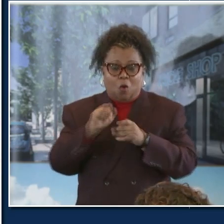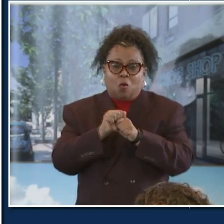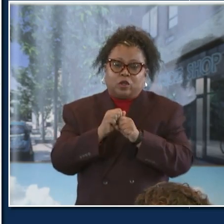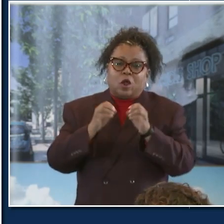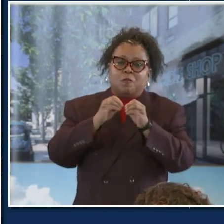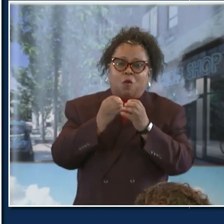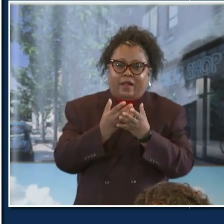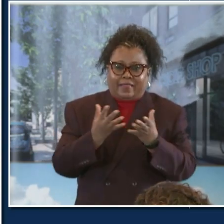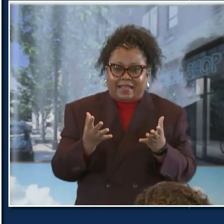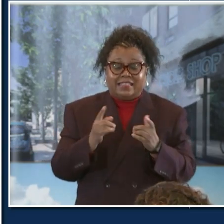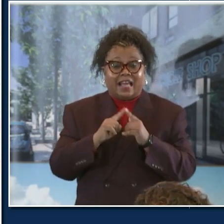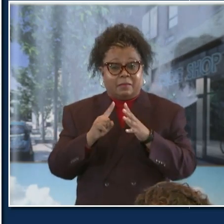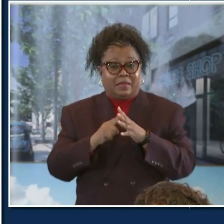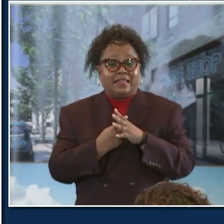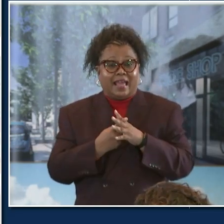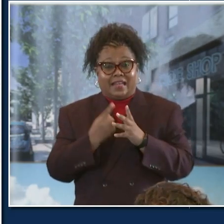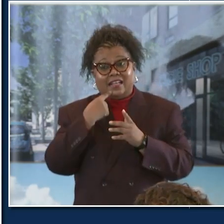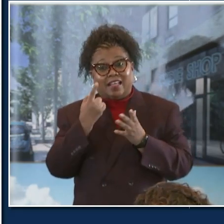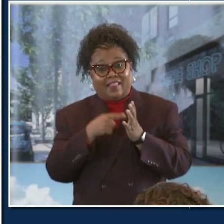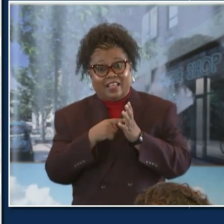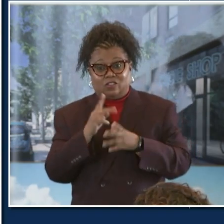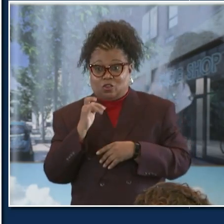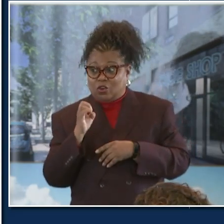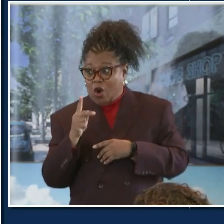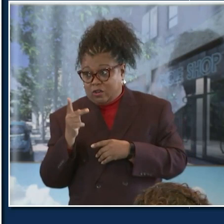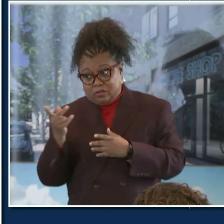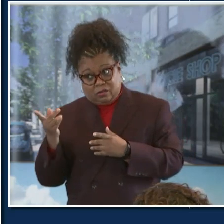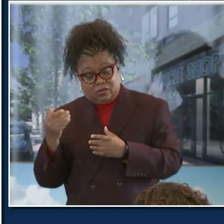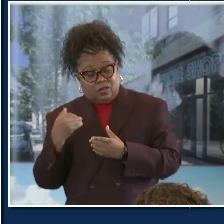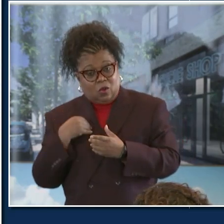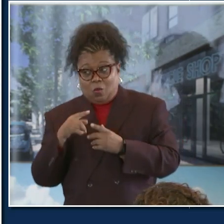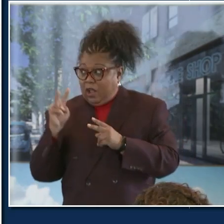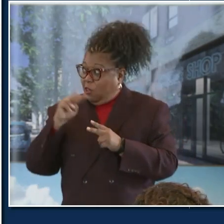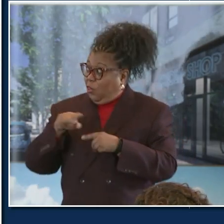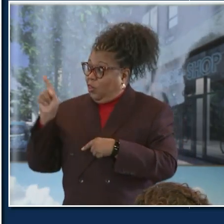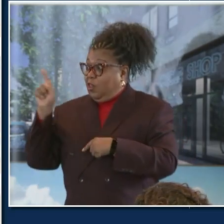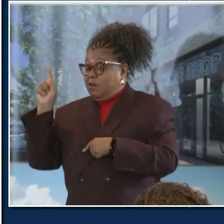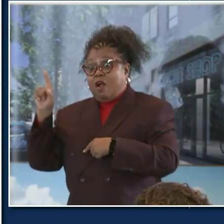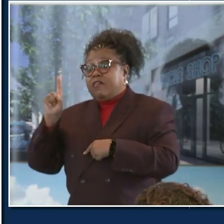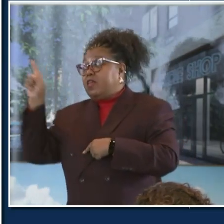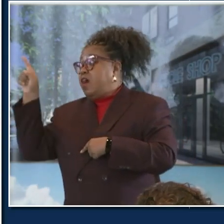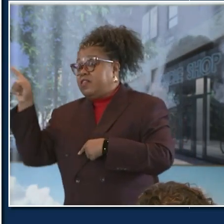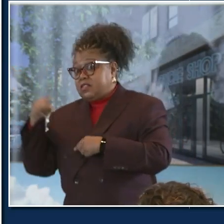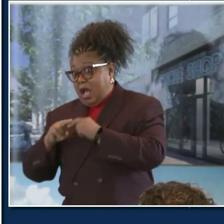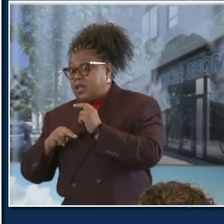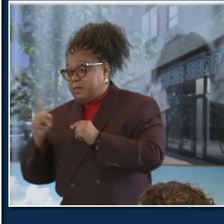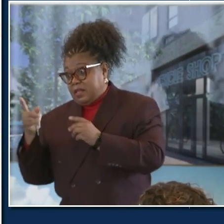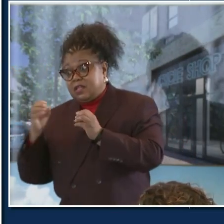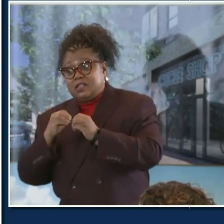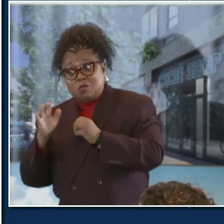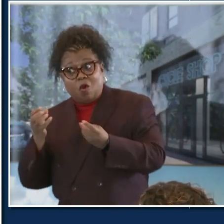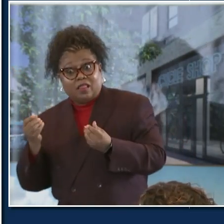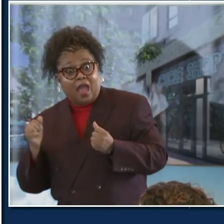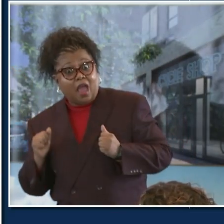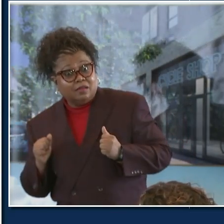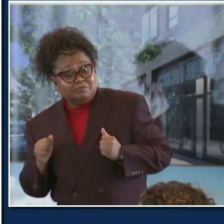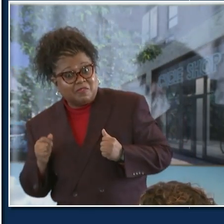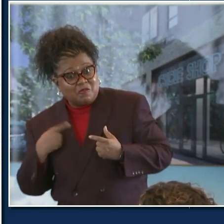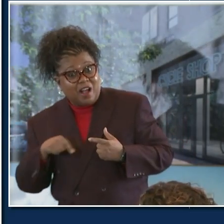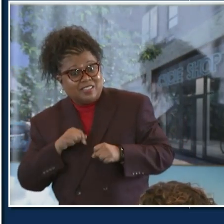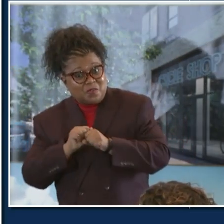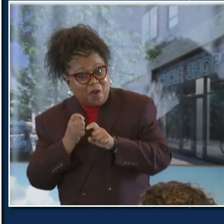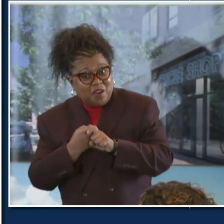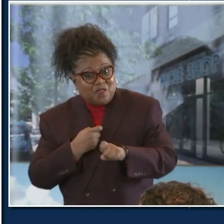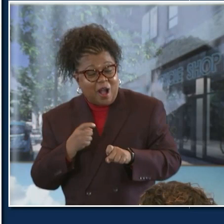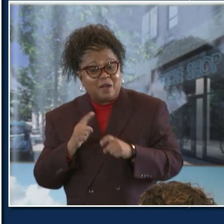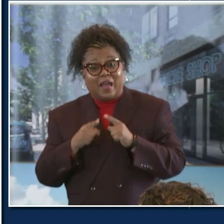some more stuff. And again, and I'll say this to Kurt, we've got, if you look over the other side of that building, there's more land for us to work